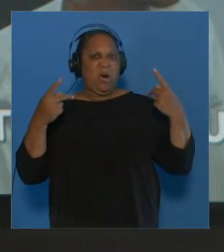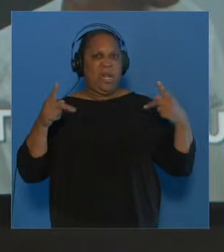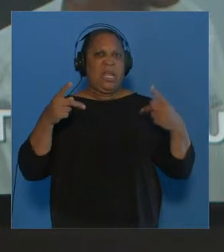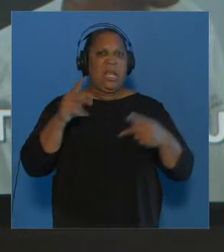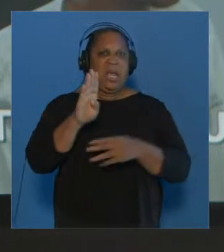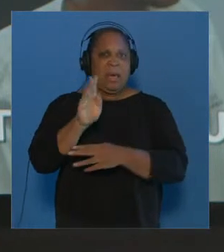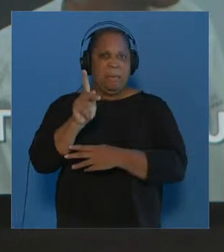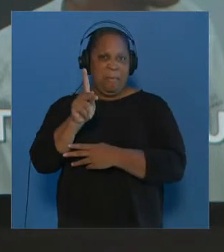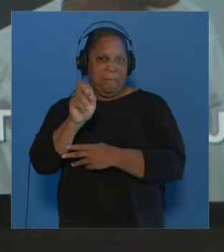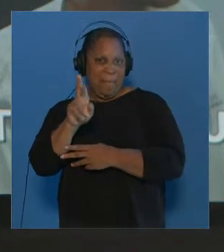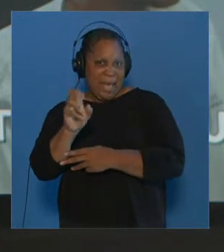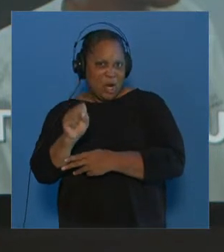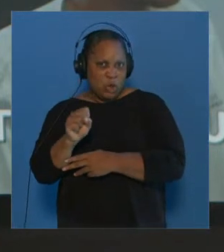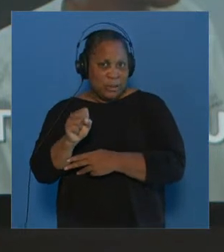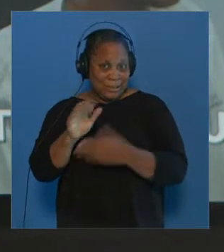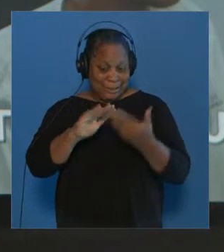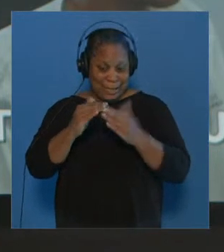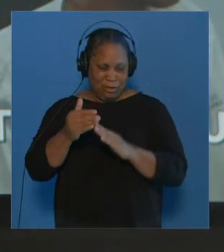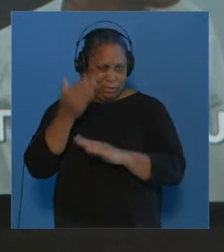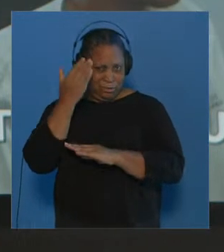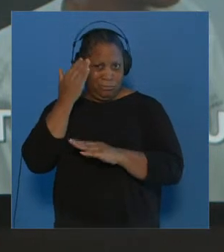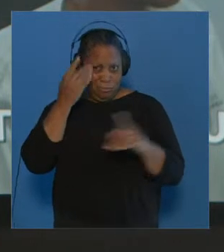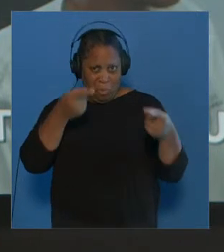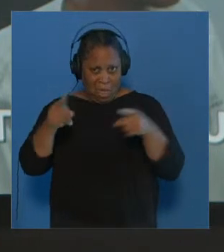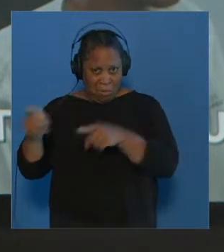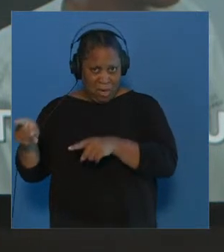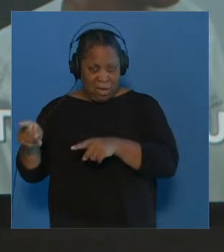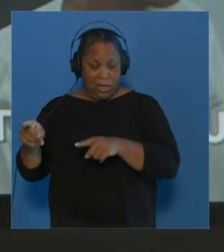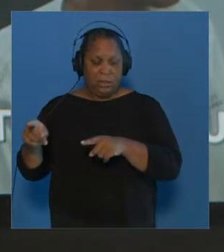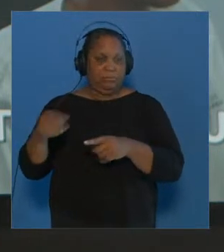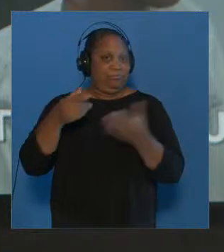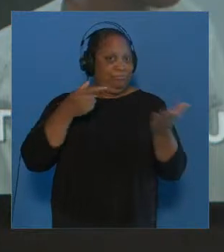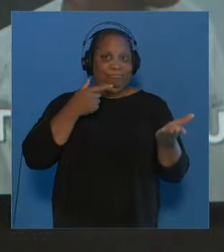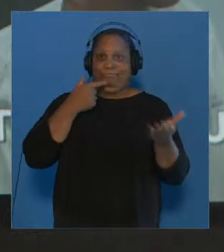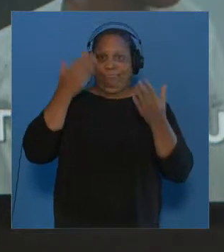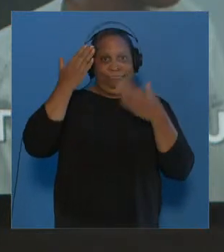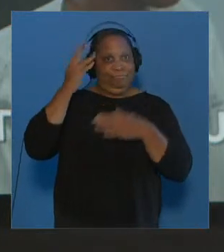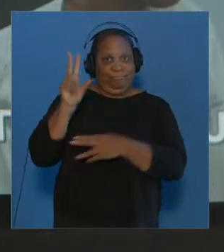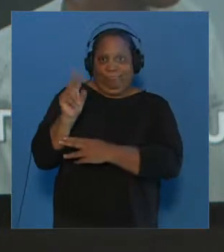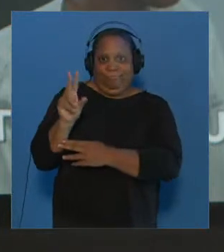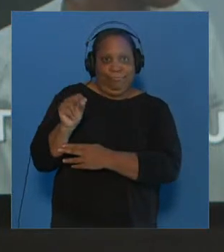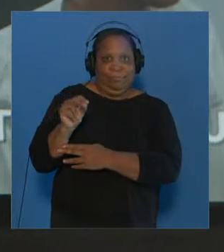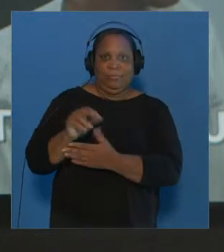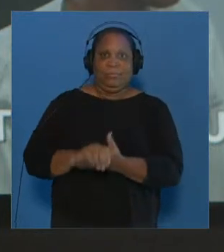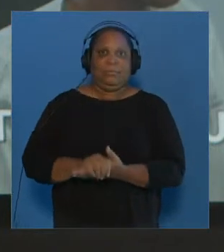that these parties are going on? I was not.